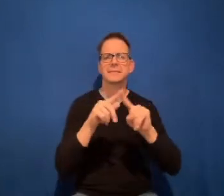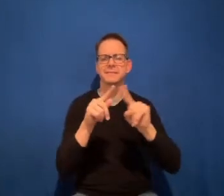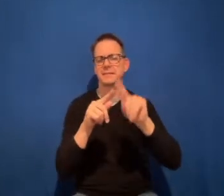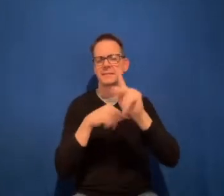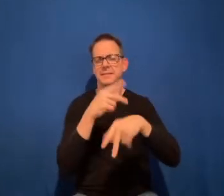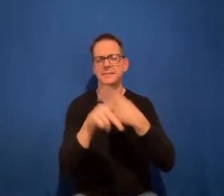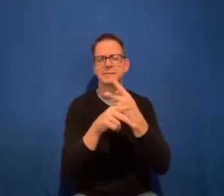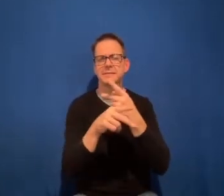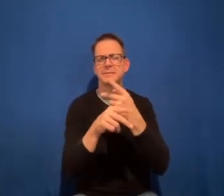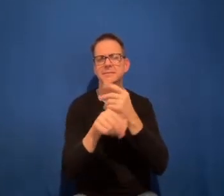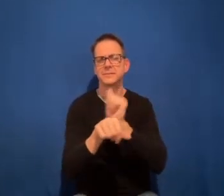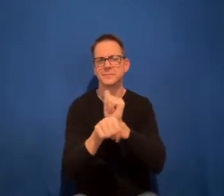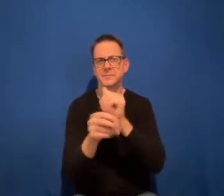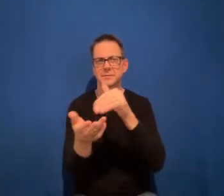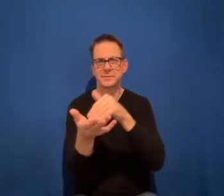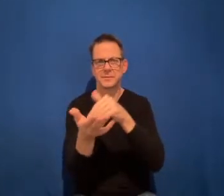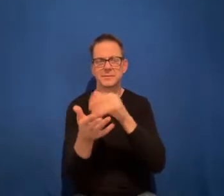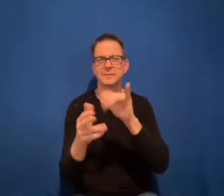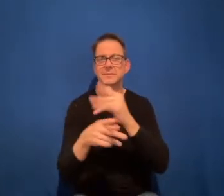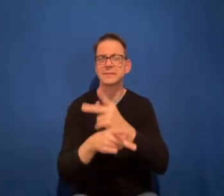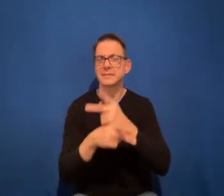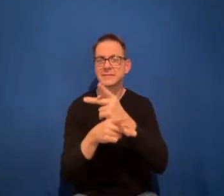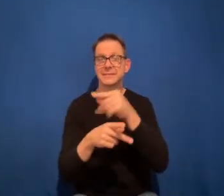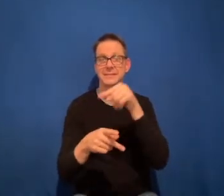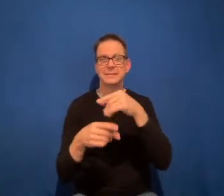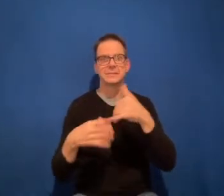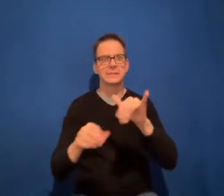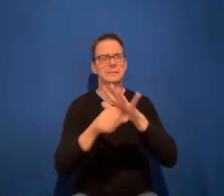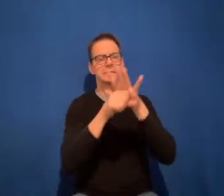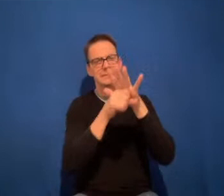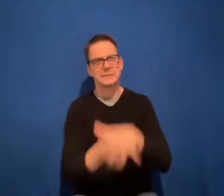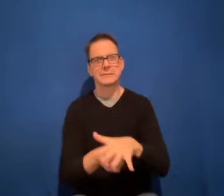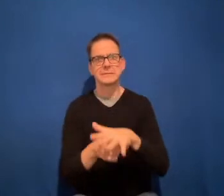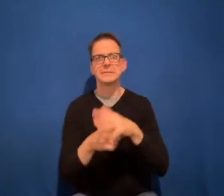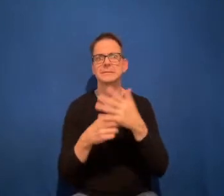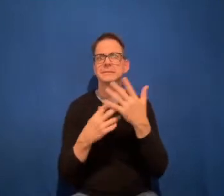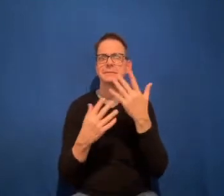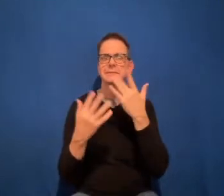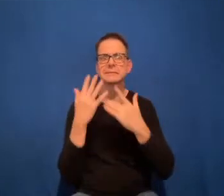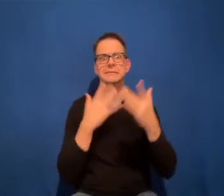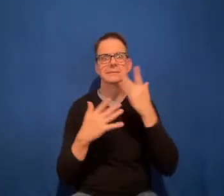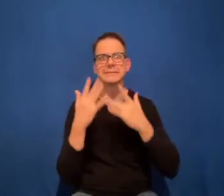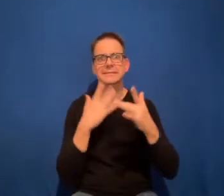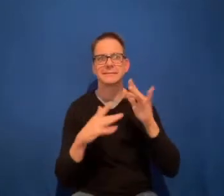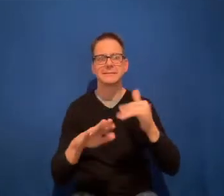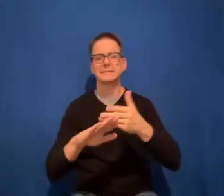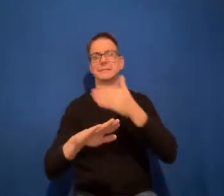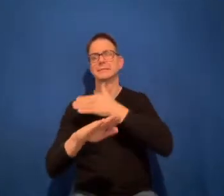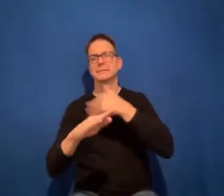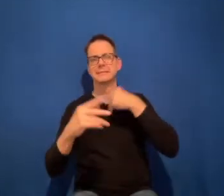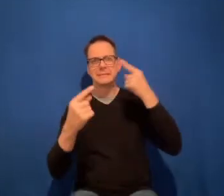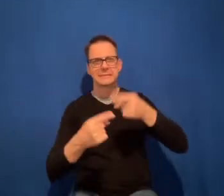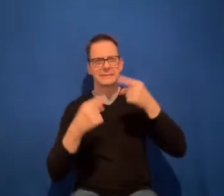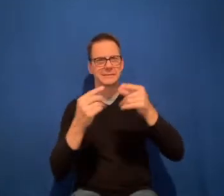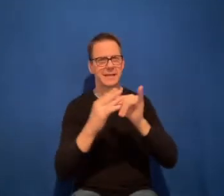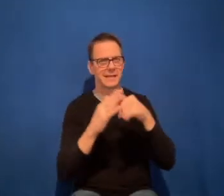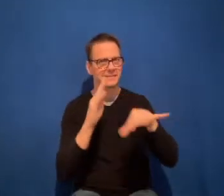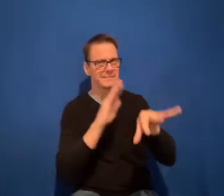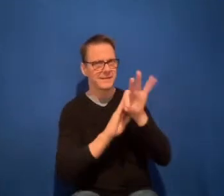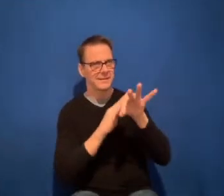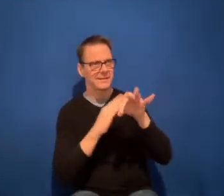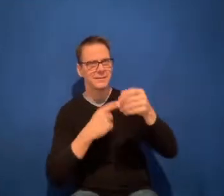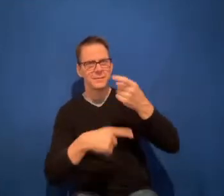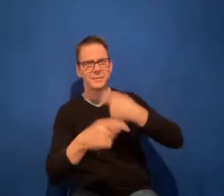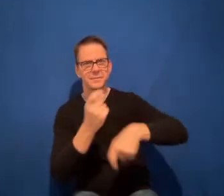and long-term care was a bit stressed. I remember back then sometimes struggling to find either coverage or have